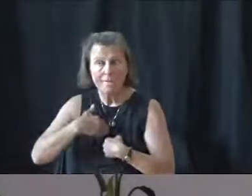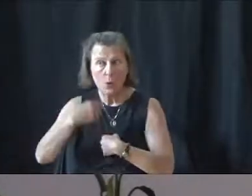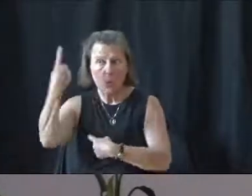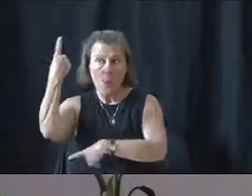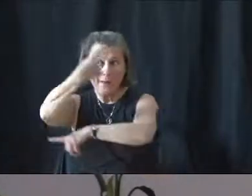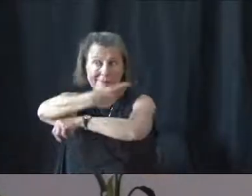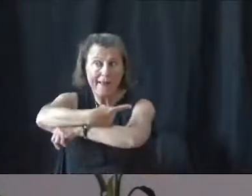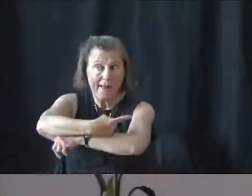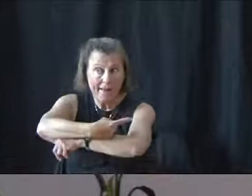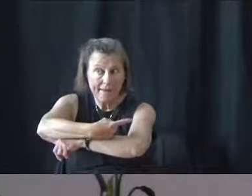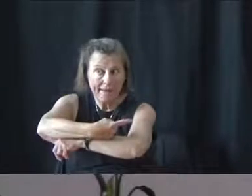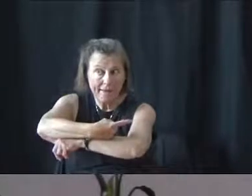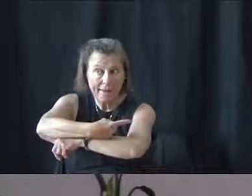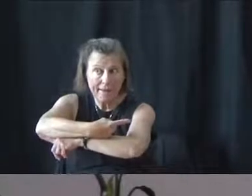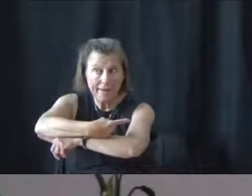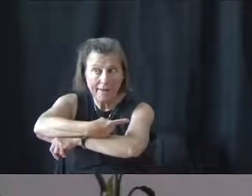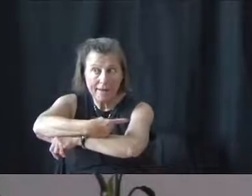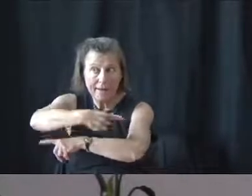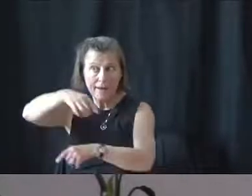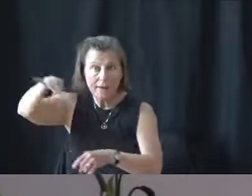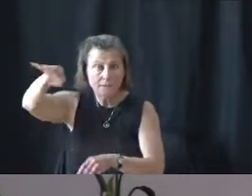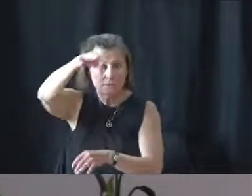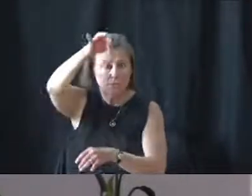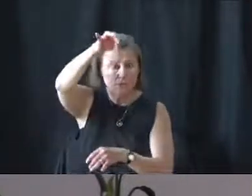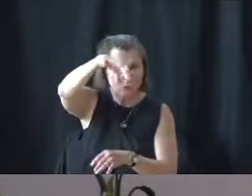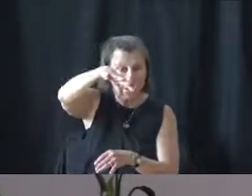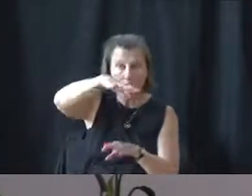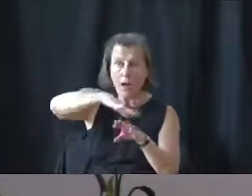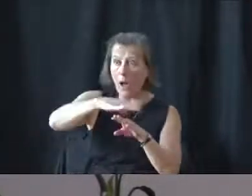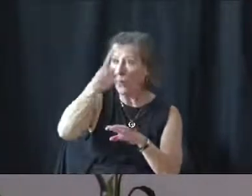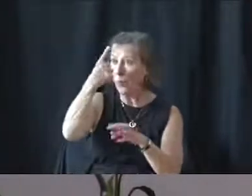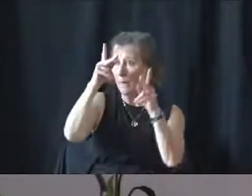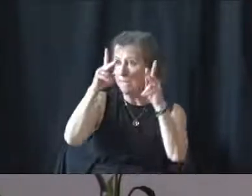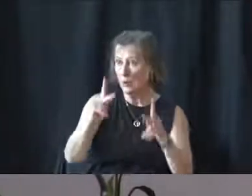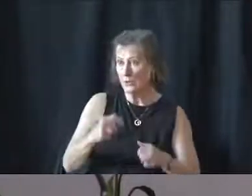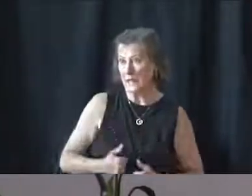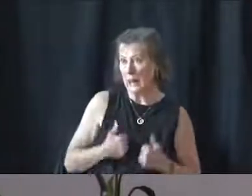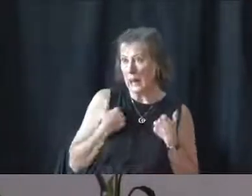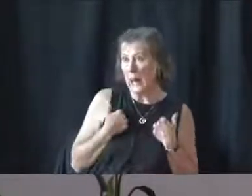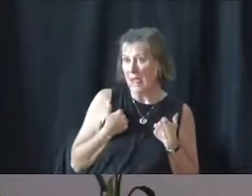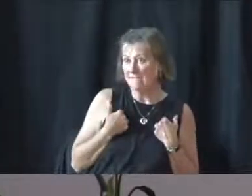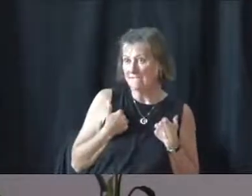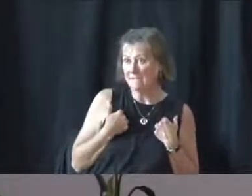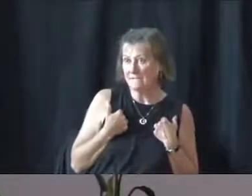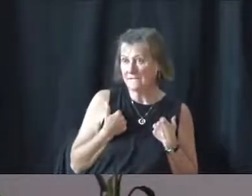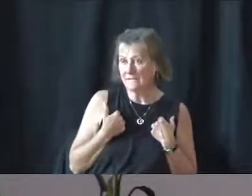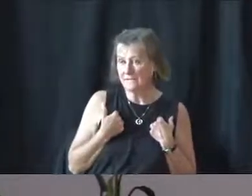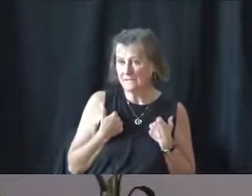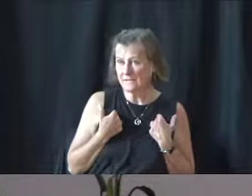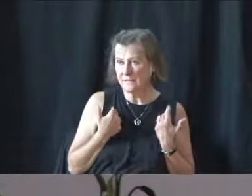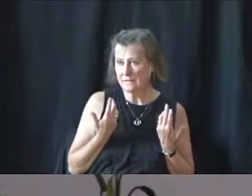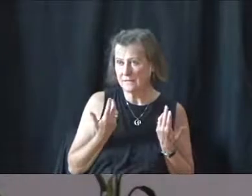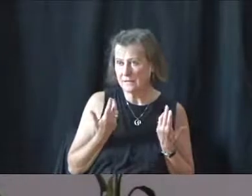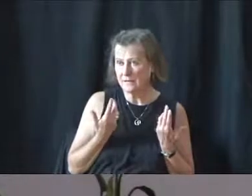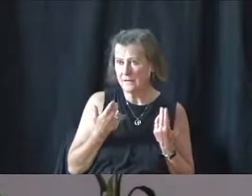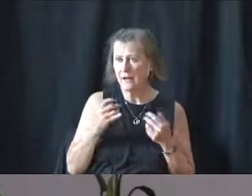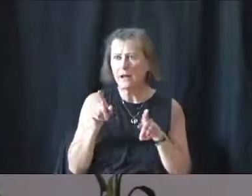day to drop in on this one person's life on a kind of auditing